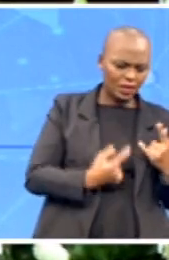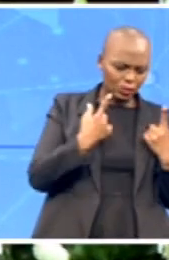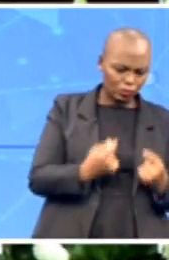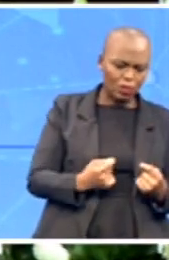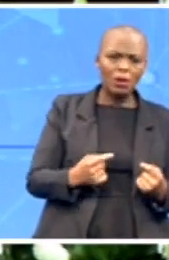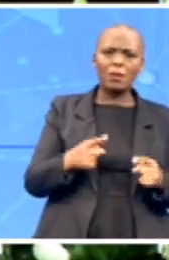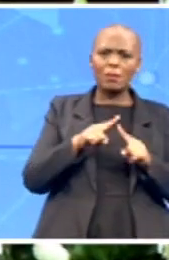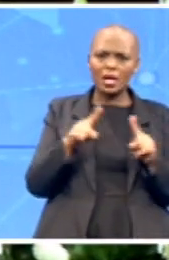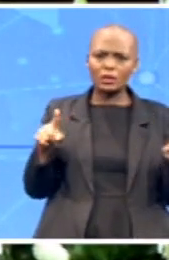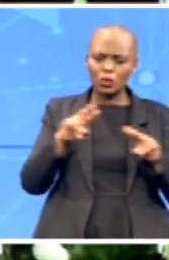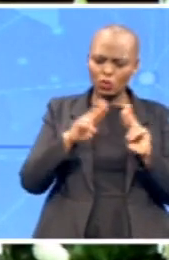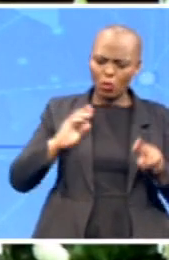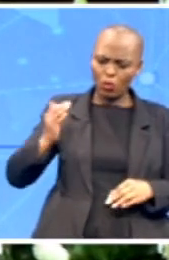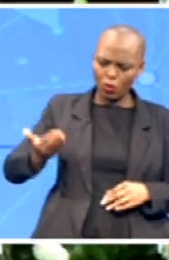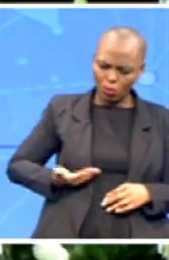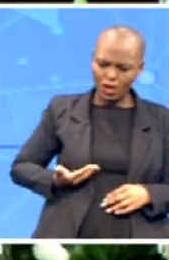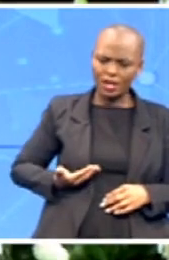And I came.